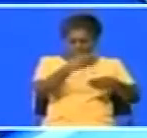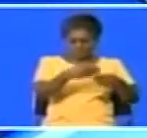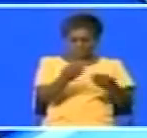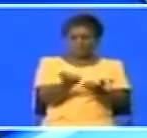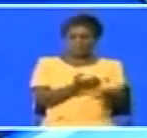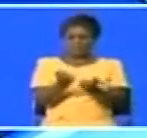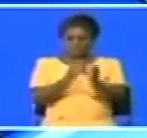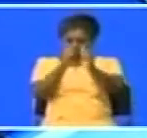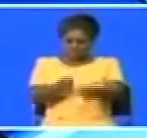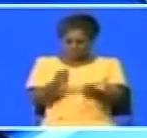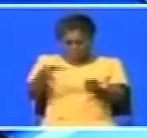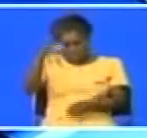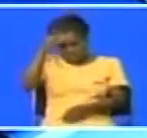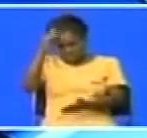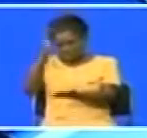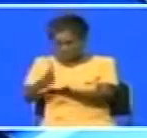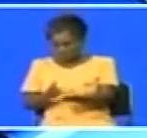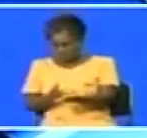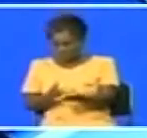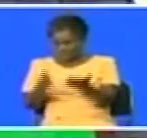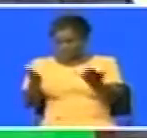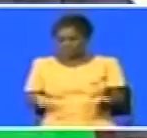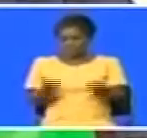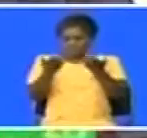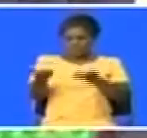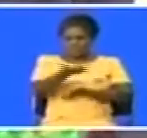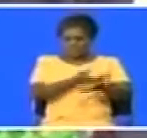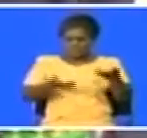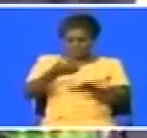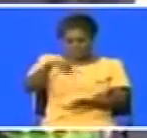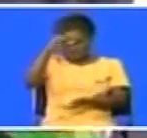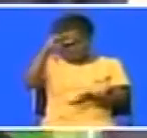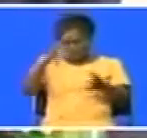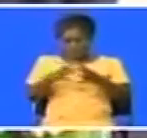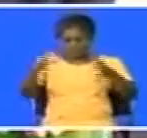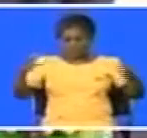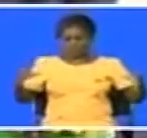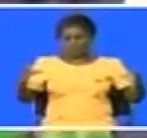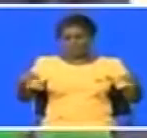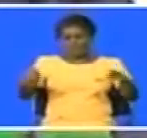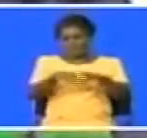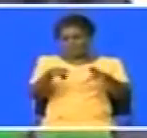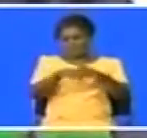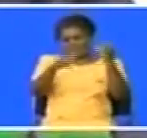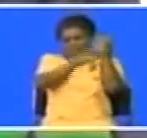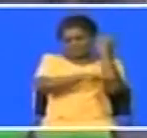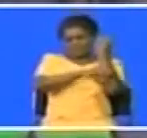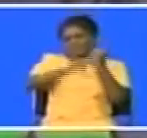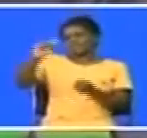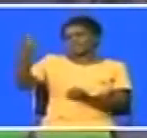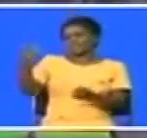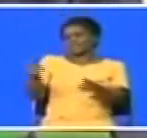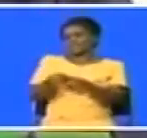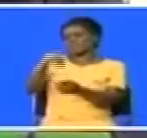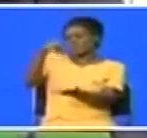agribusiness and education sectors in a bid to increase economic and government revenue growth in the member countries. Kenya is among the countries